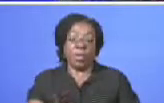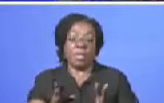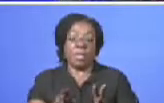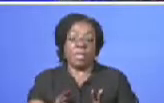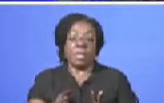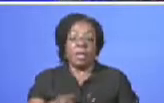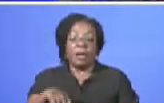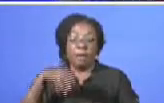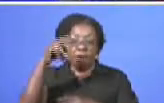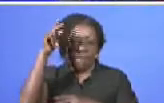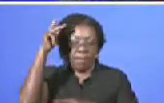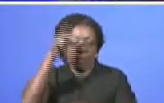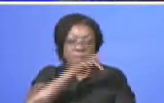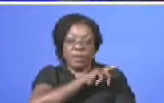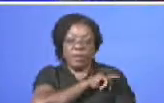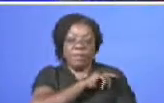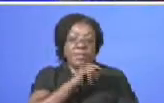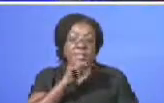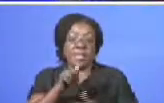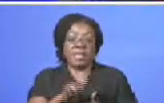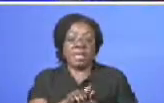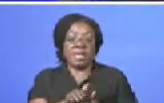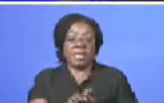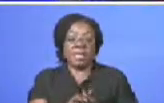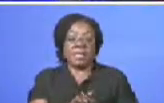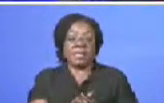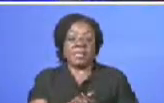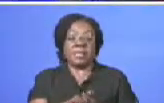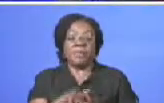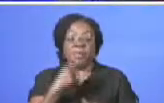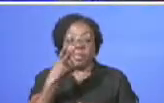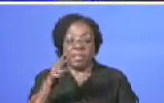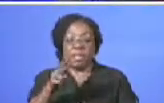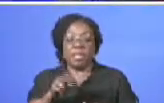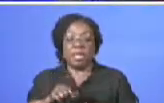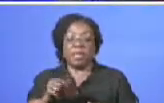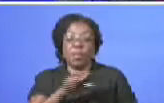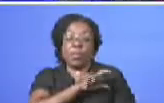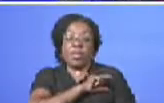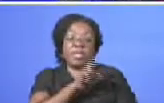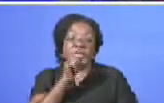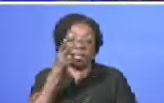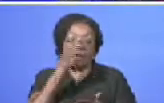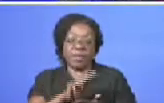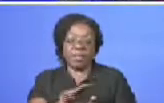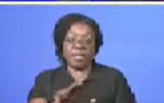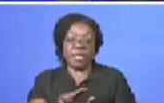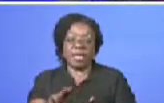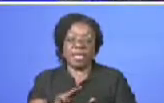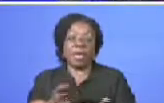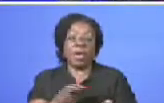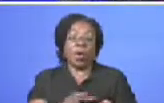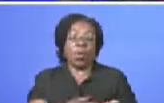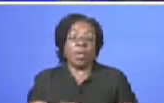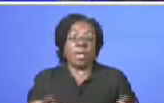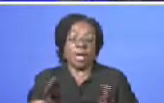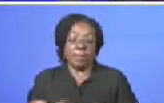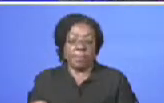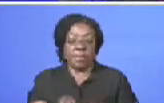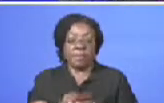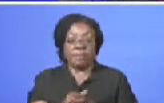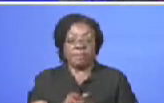Philip Brave Davis says he's happy to see that police are investigating the incident. His comments came during a press conference on Friday.